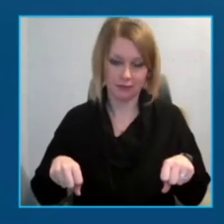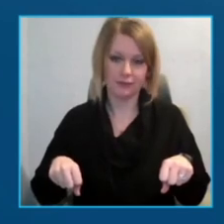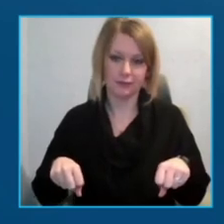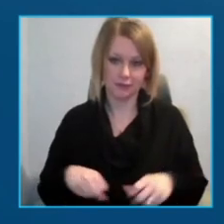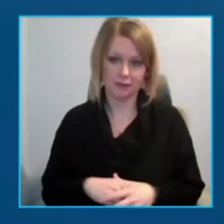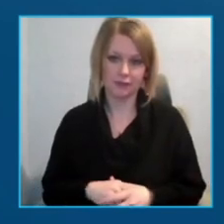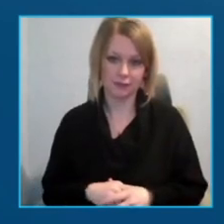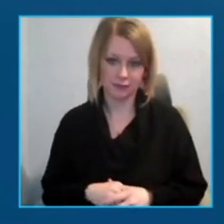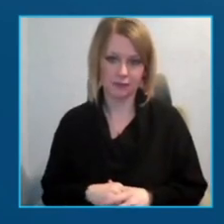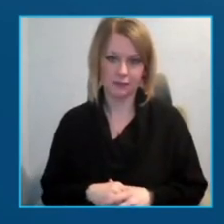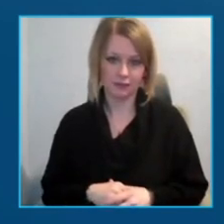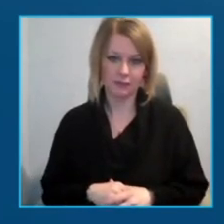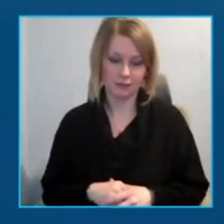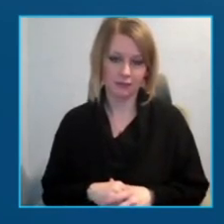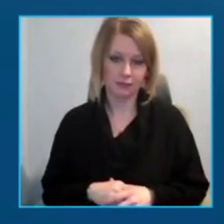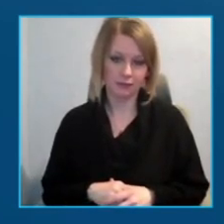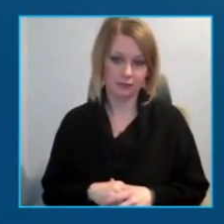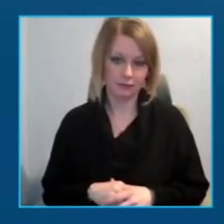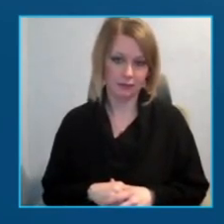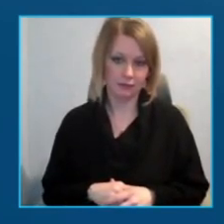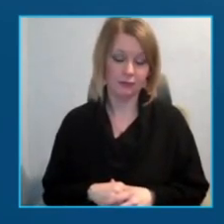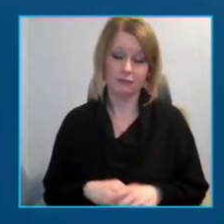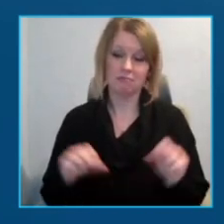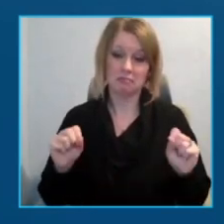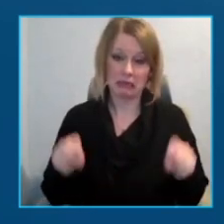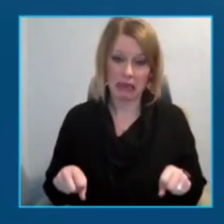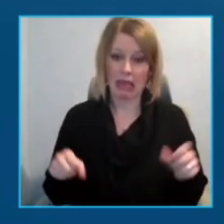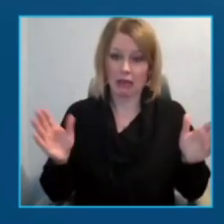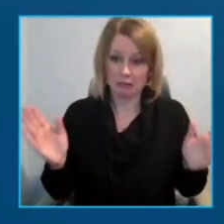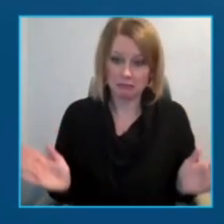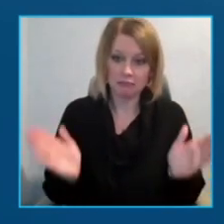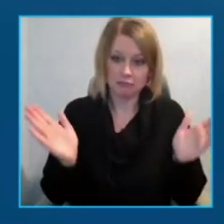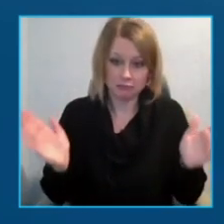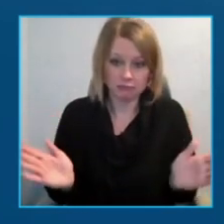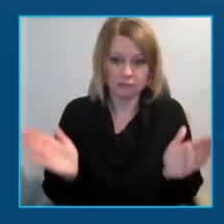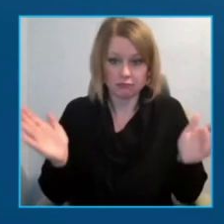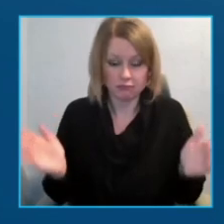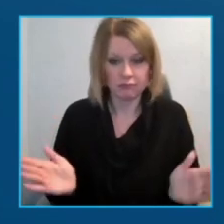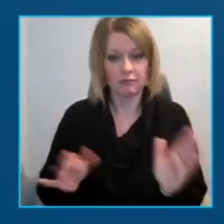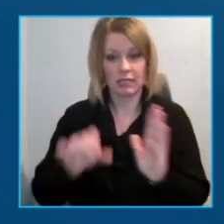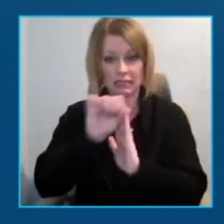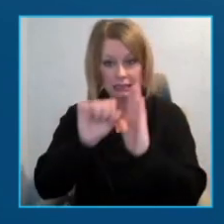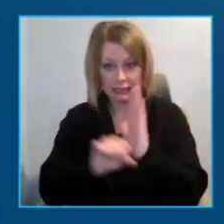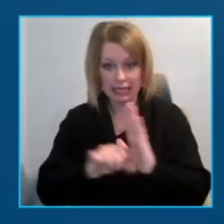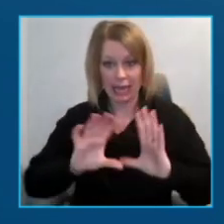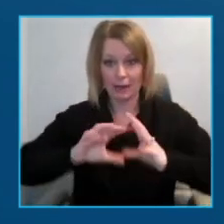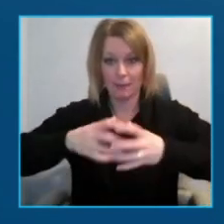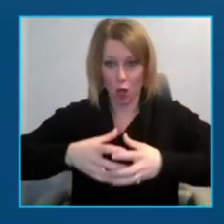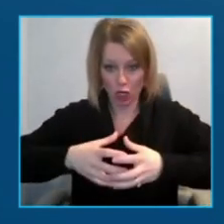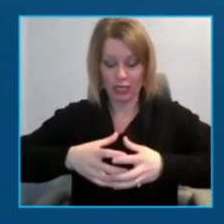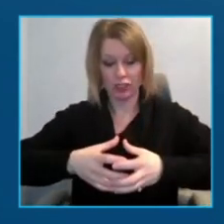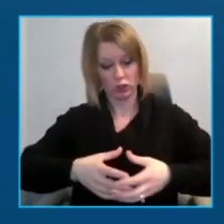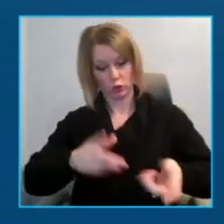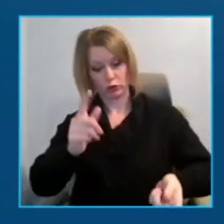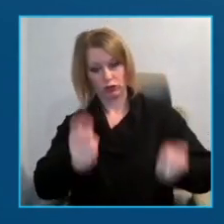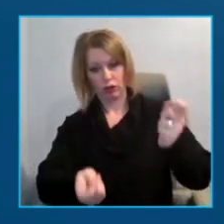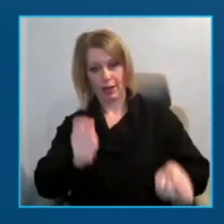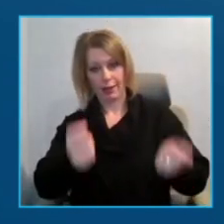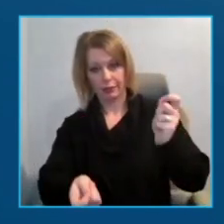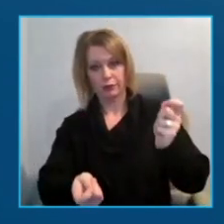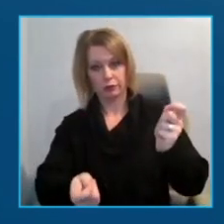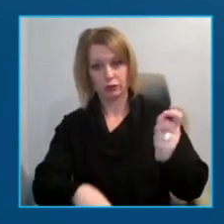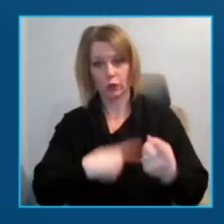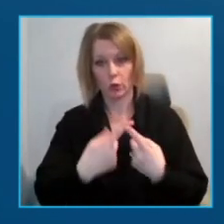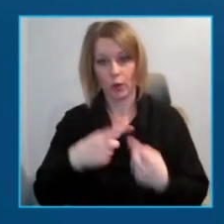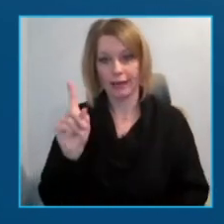to impose or persuade state parties to make real changes where they're needed. So